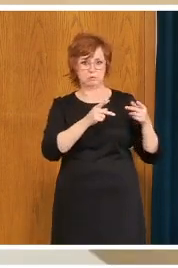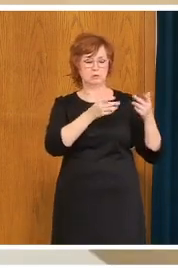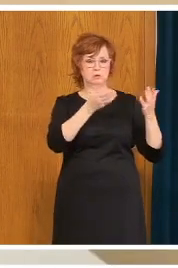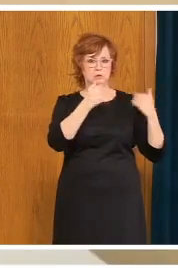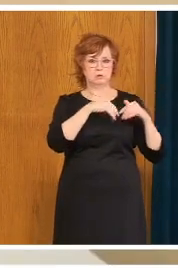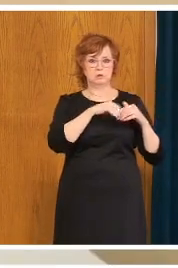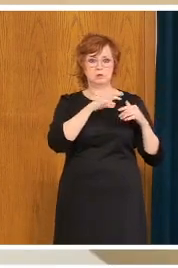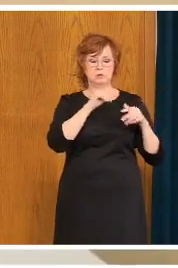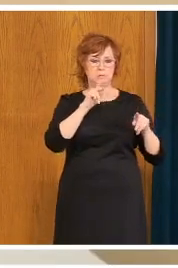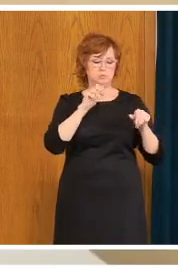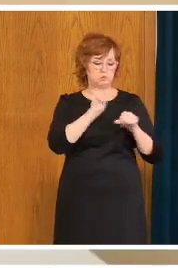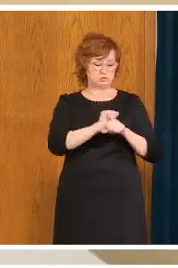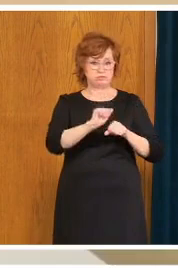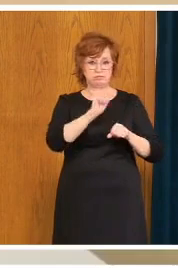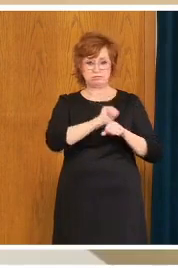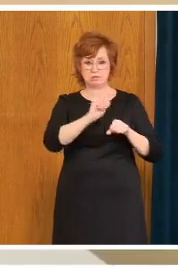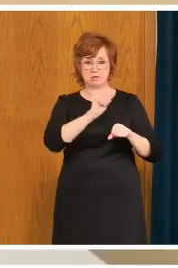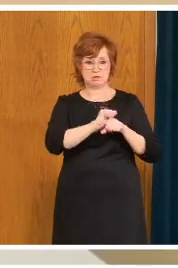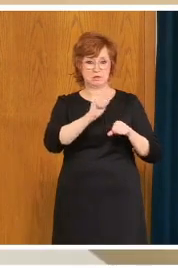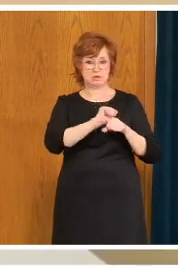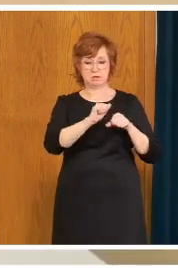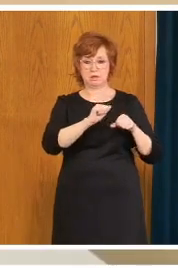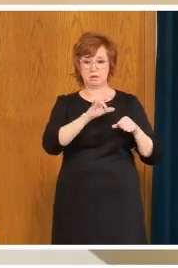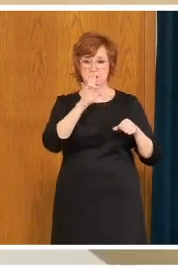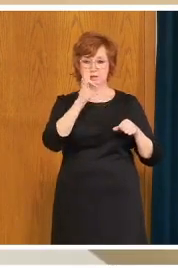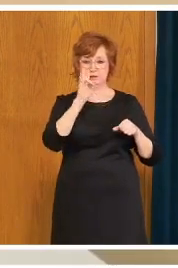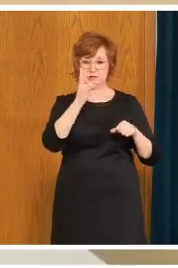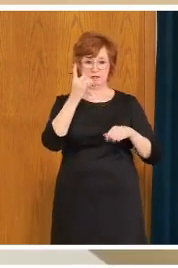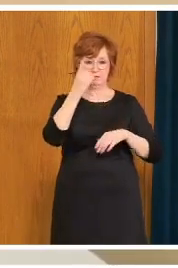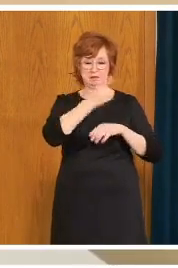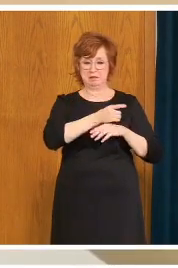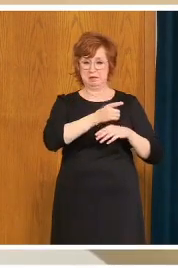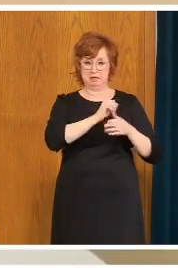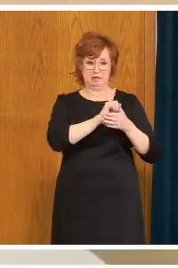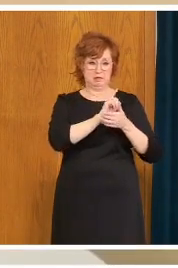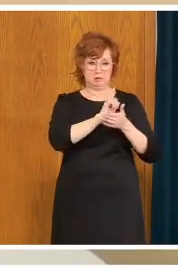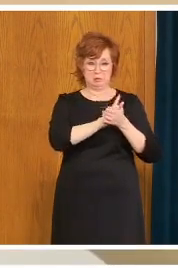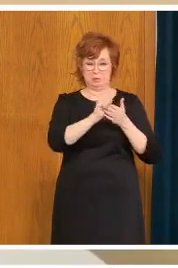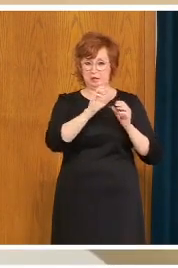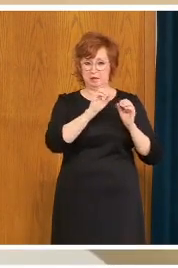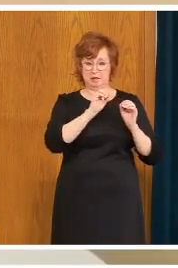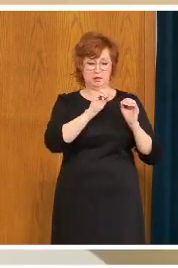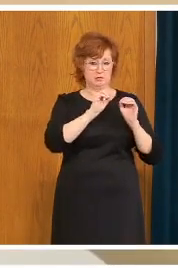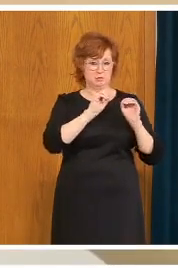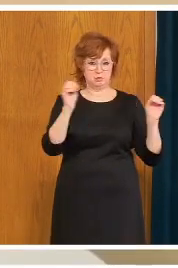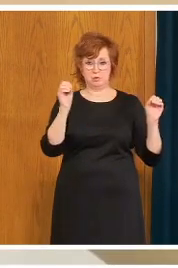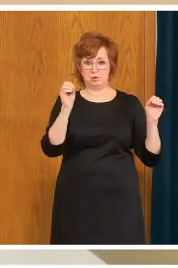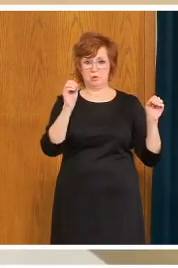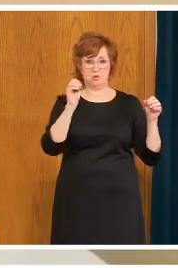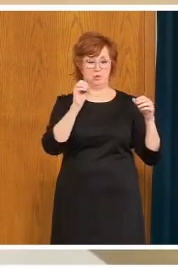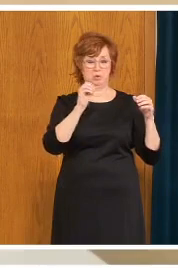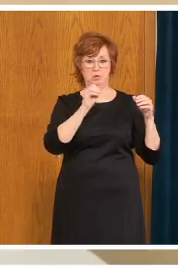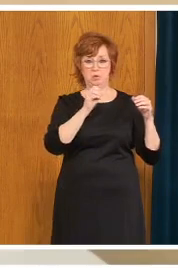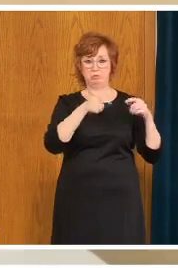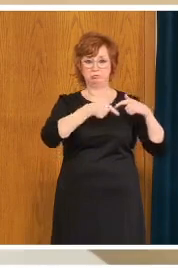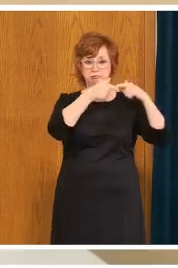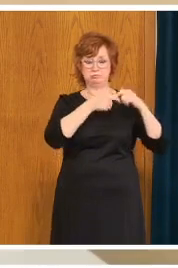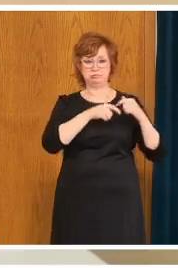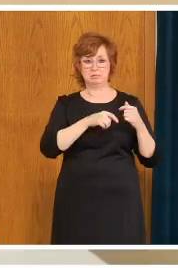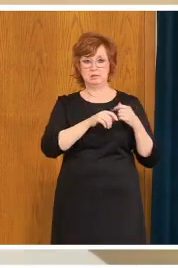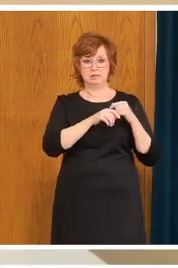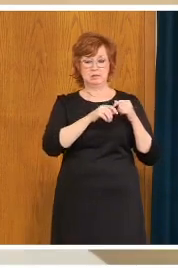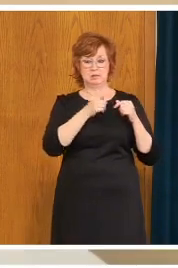are working tirelessly behind the scenes, 7 days a week to get this, biggest vaccination program in our history working